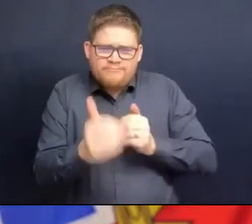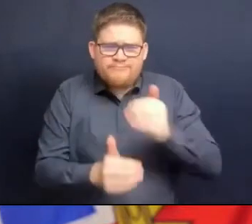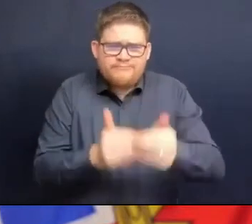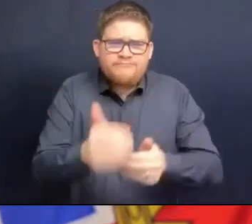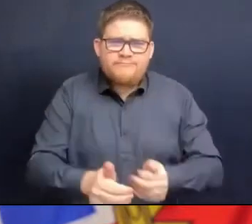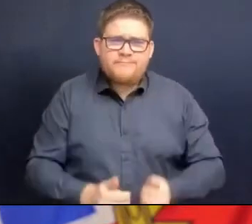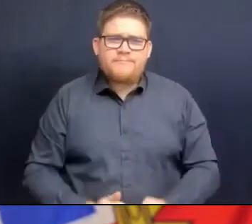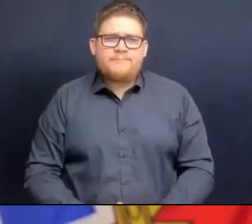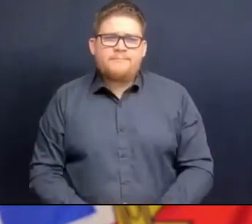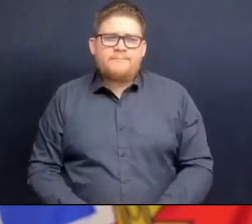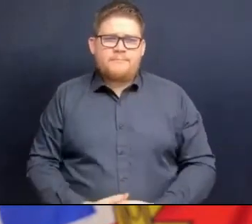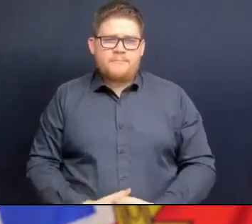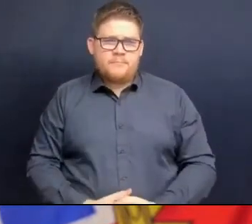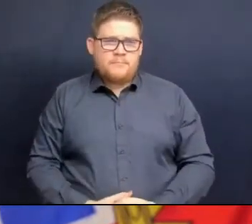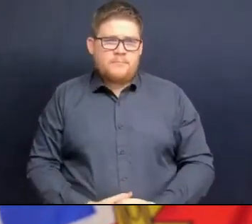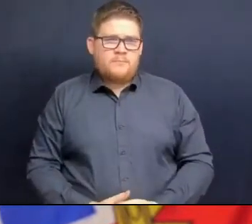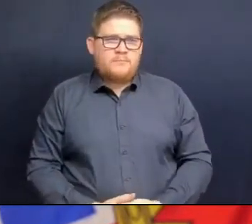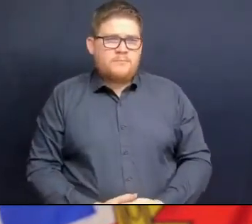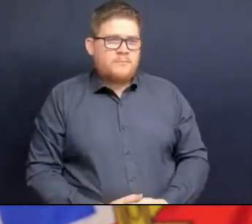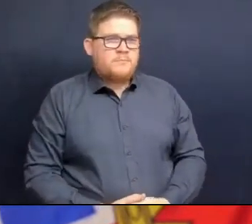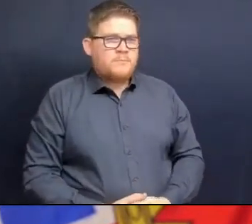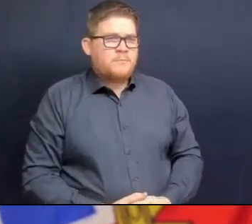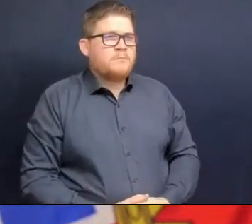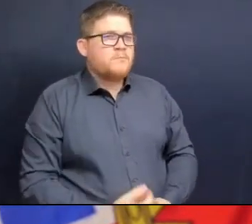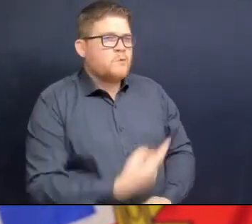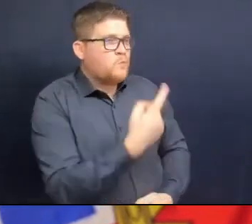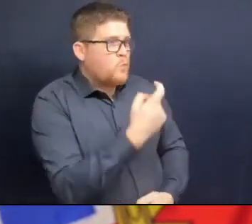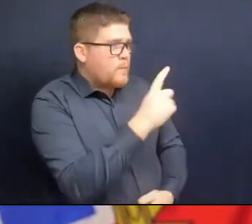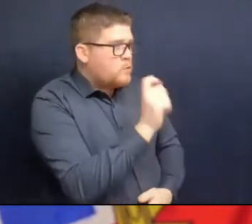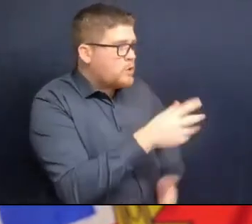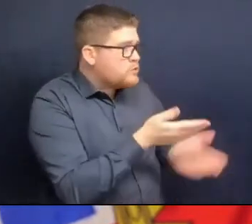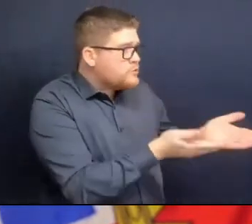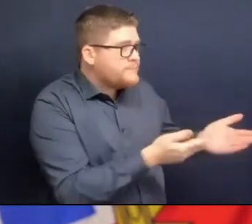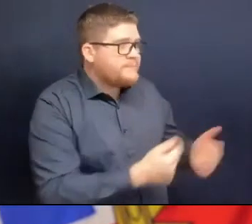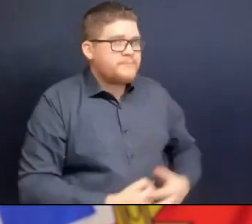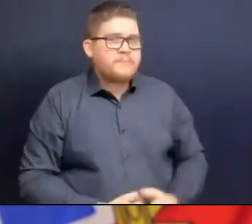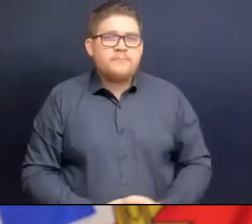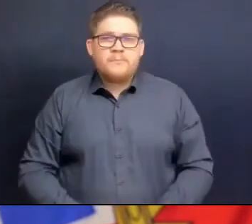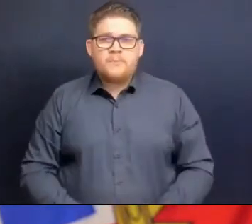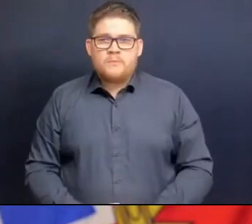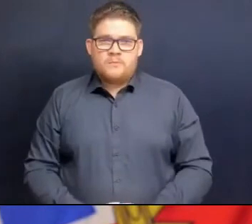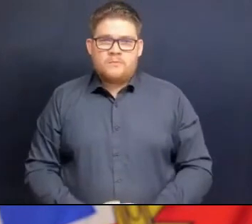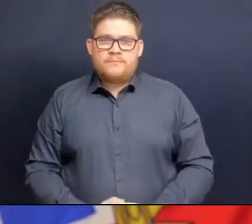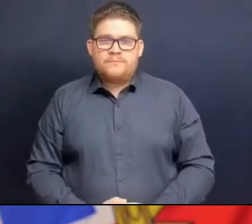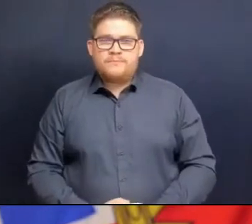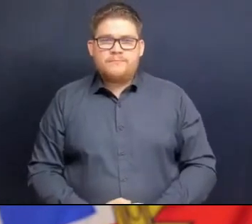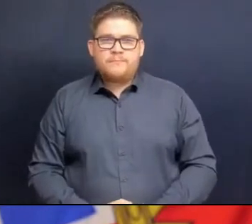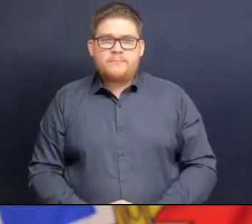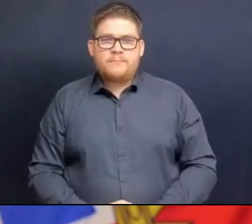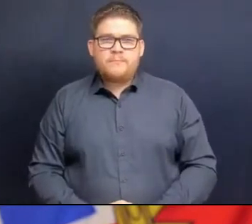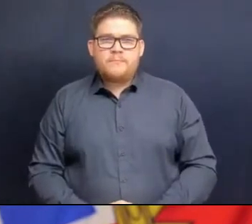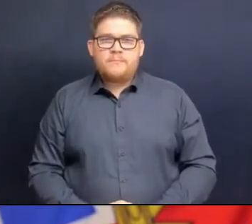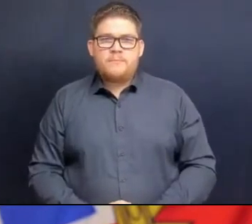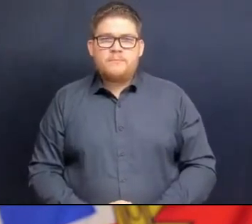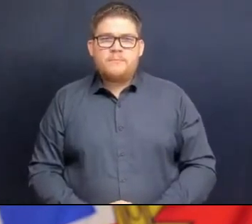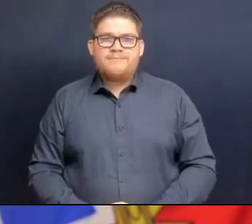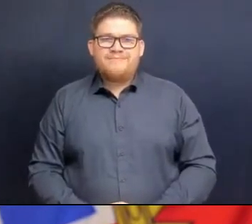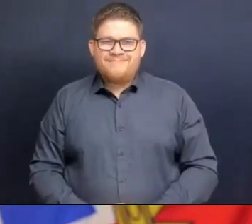programs in all healthcare settings. We have time for one more question. We'll go to Benit Braich, CBC.